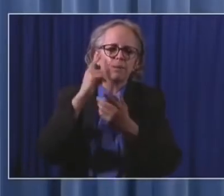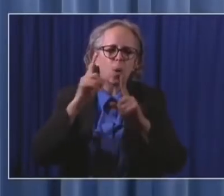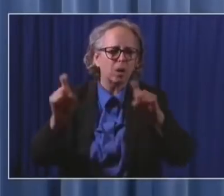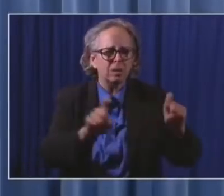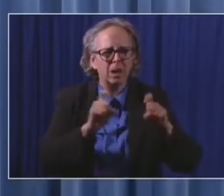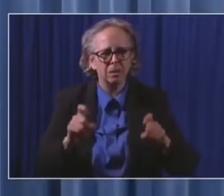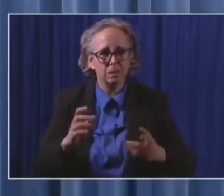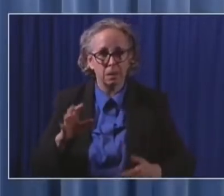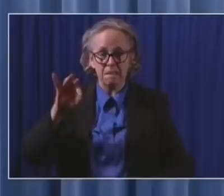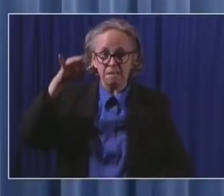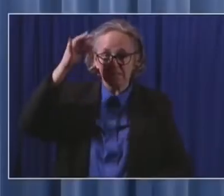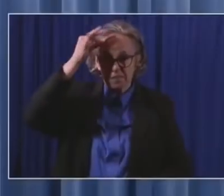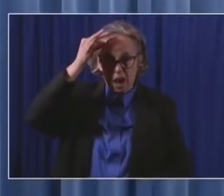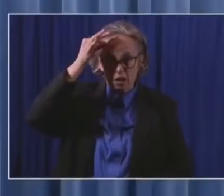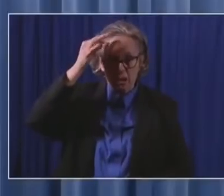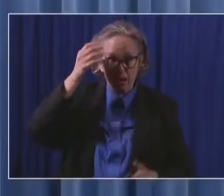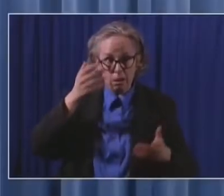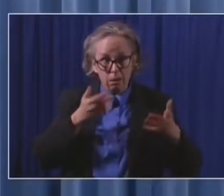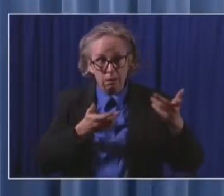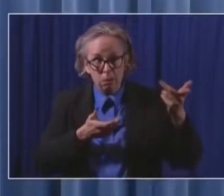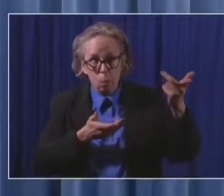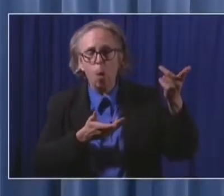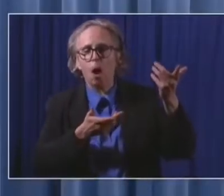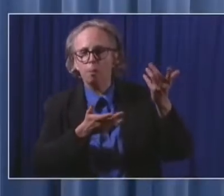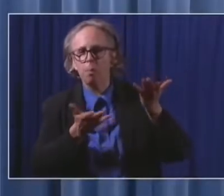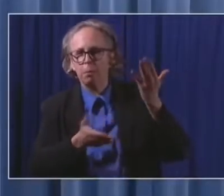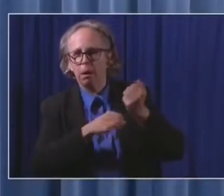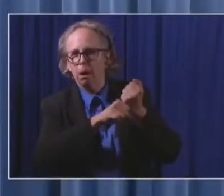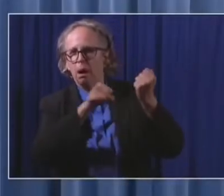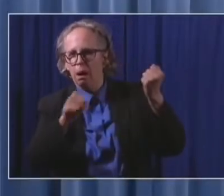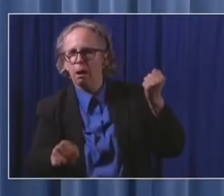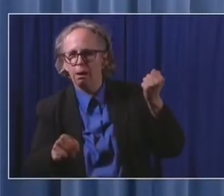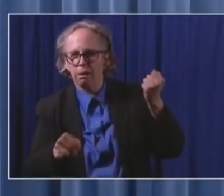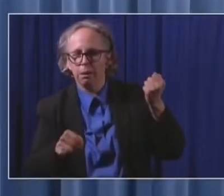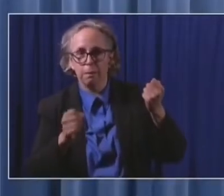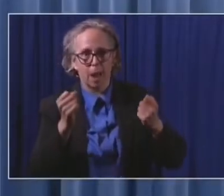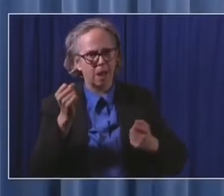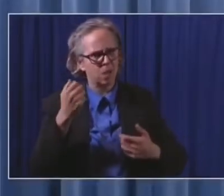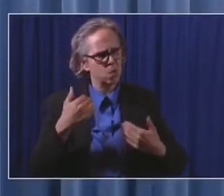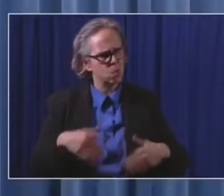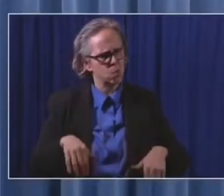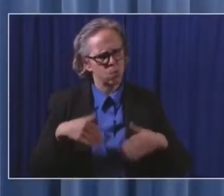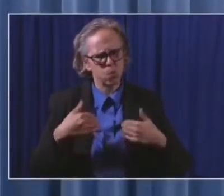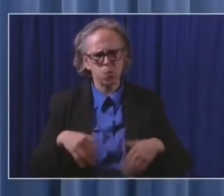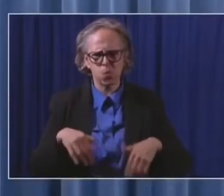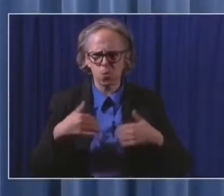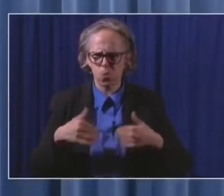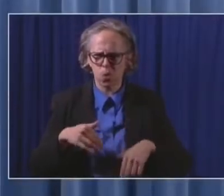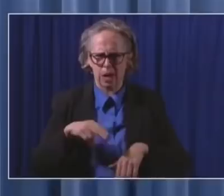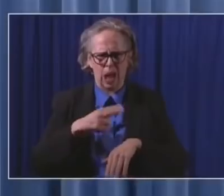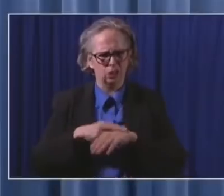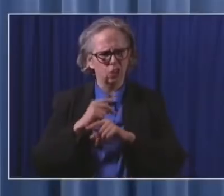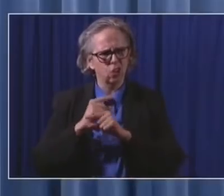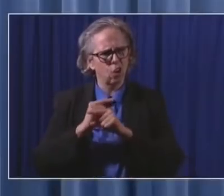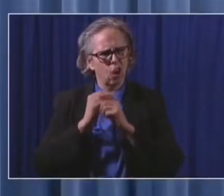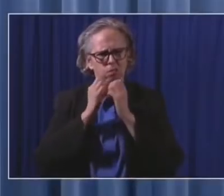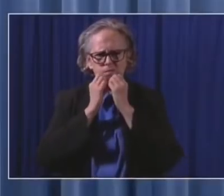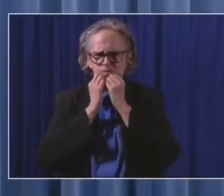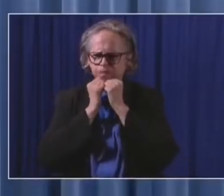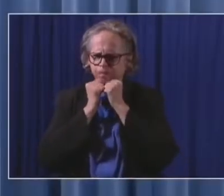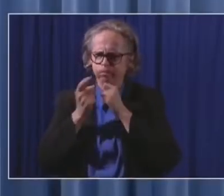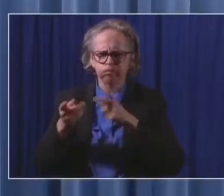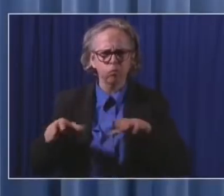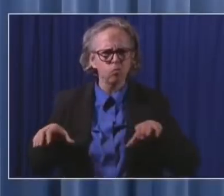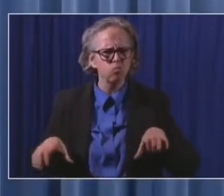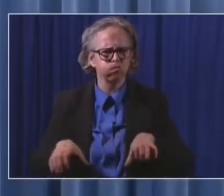we'll make that decision when we get to it. We hope that the federal government will extend that mission. If they don't, we'll have to talk about it. But the